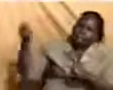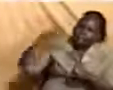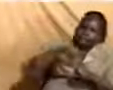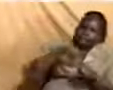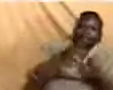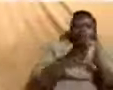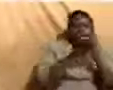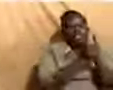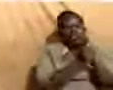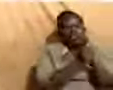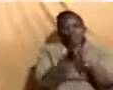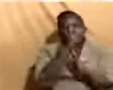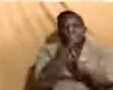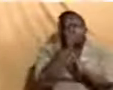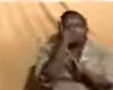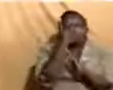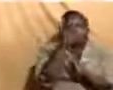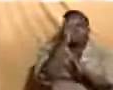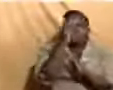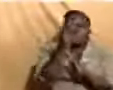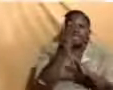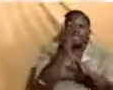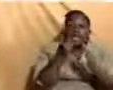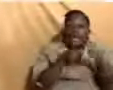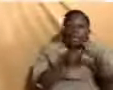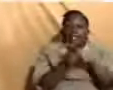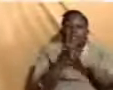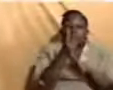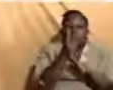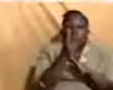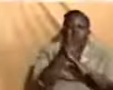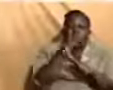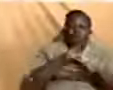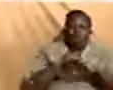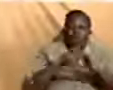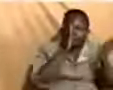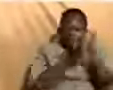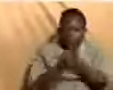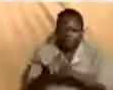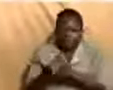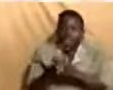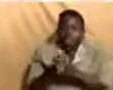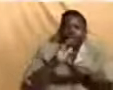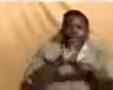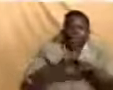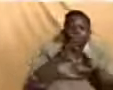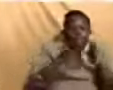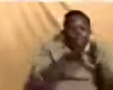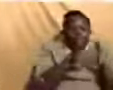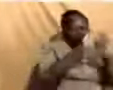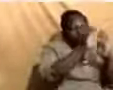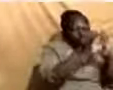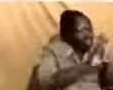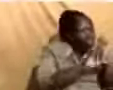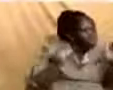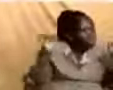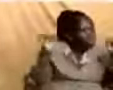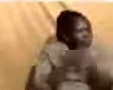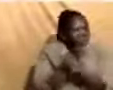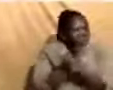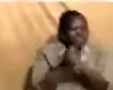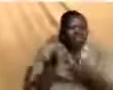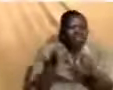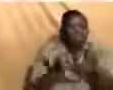Article 143, Clause 2, dealing with civil proceedings, in the retired Constitution, you could not institute